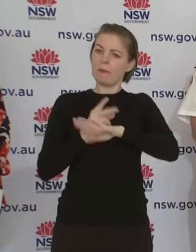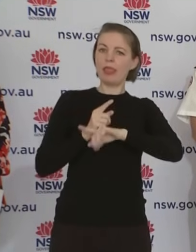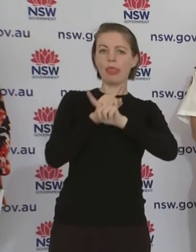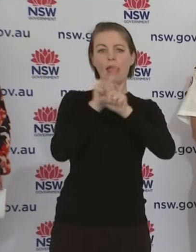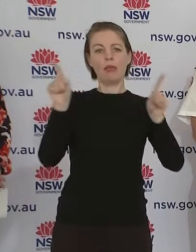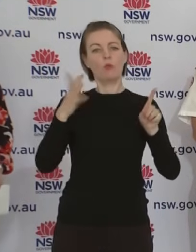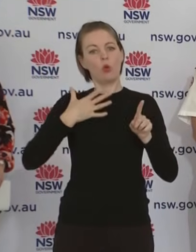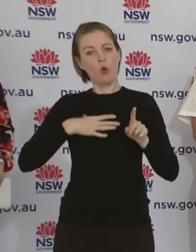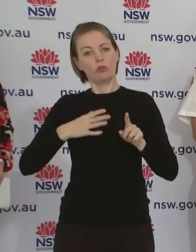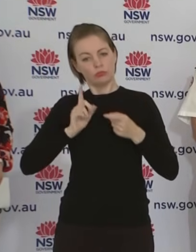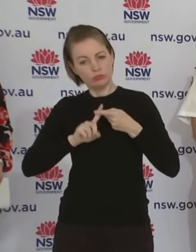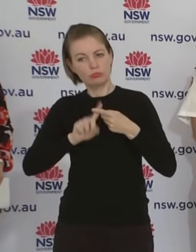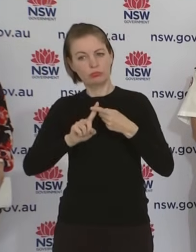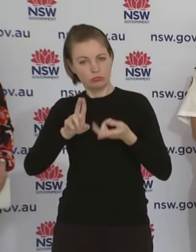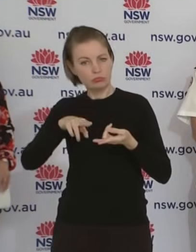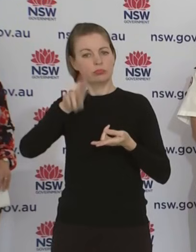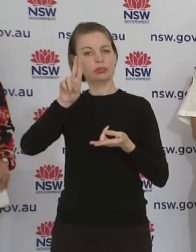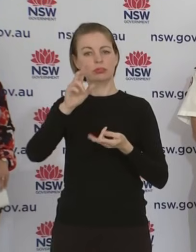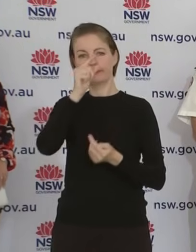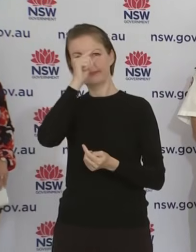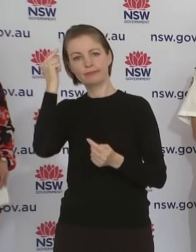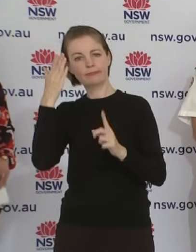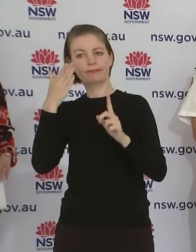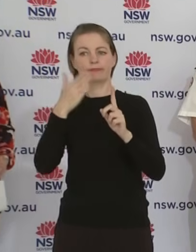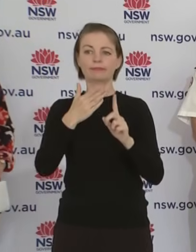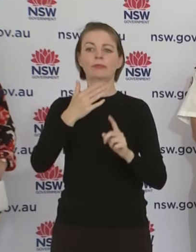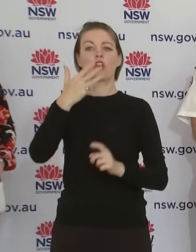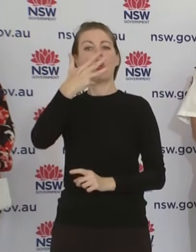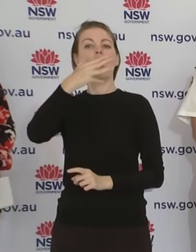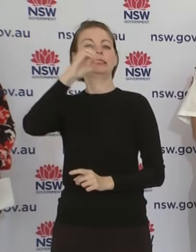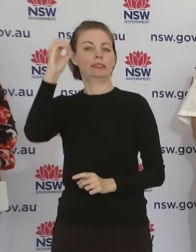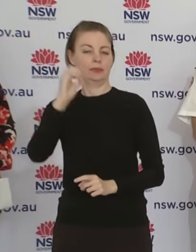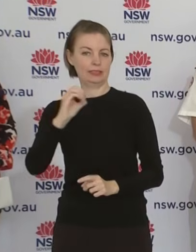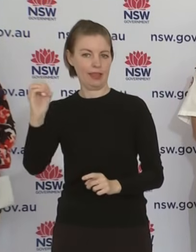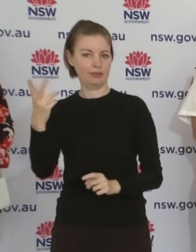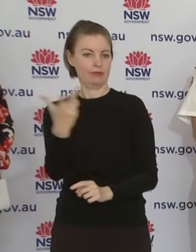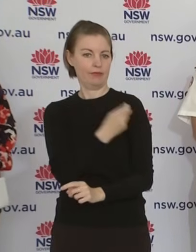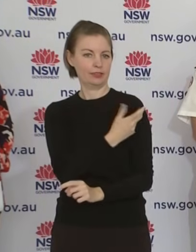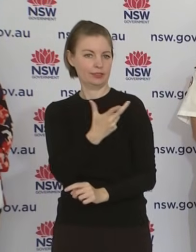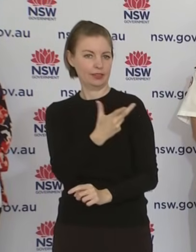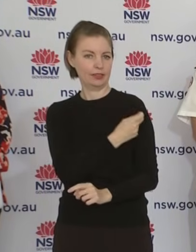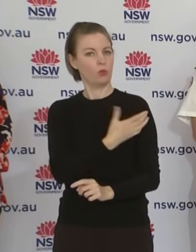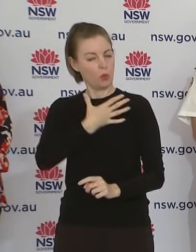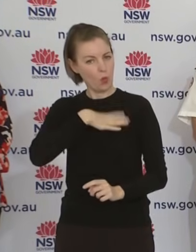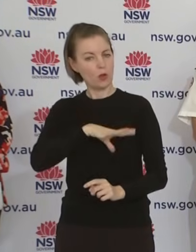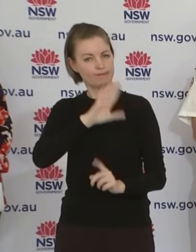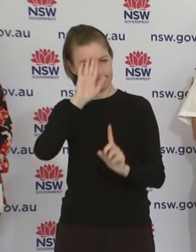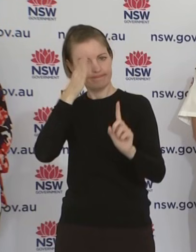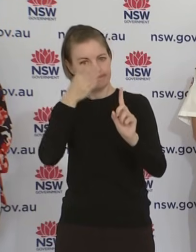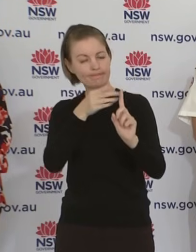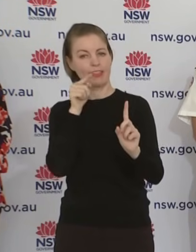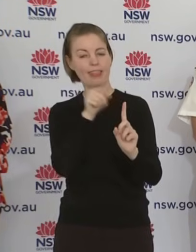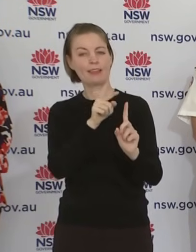more covered, and it means we can protect our health staff. I think every day about our health staff, because the more people that need to be hospitalised, the more people that